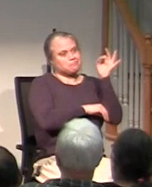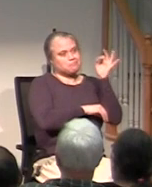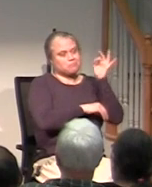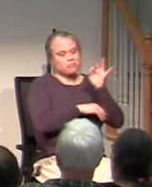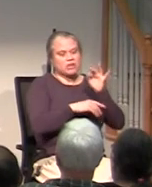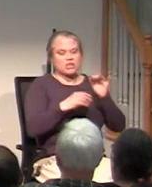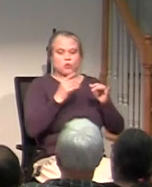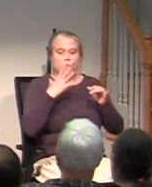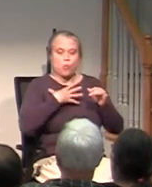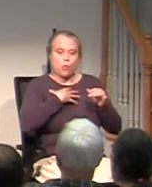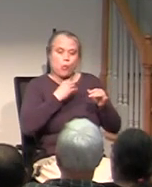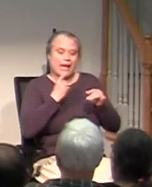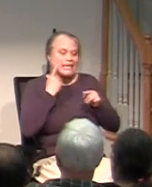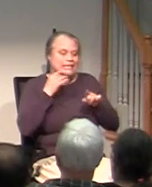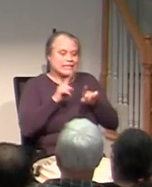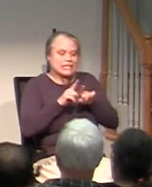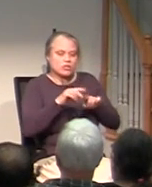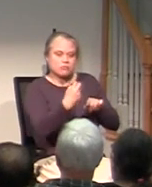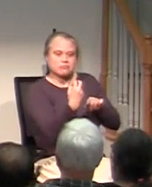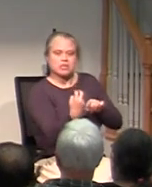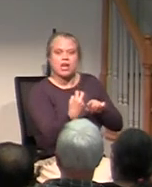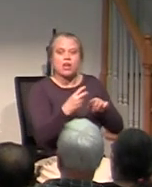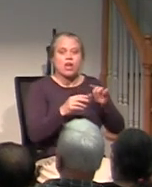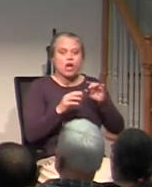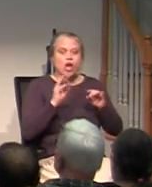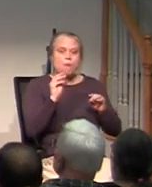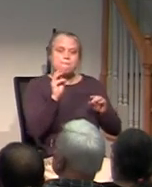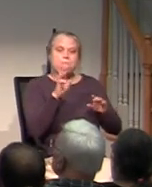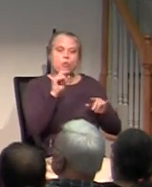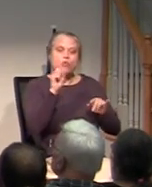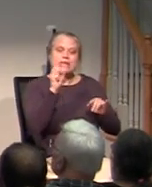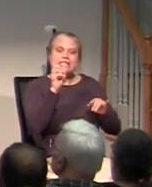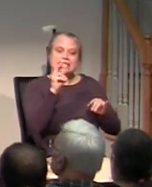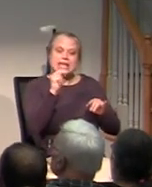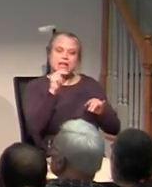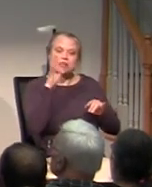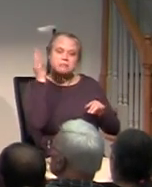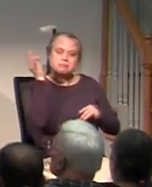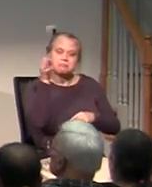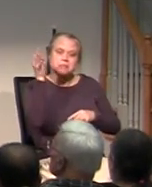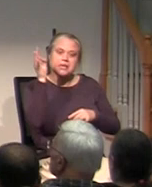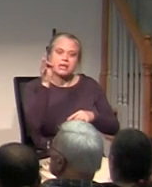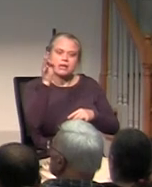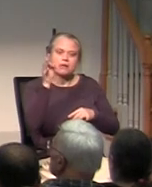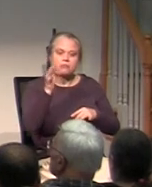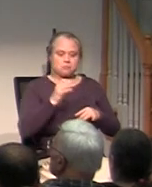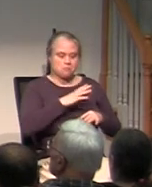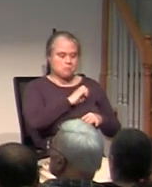she would walk out.